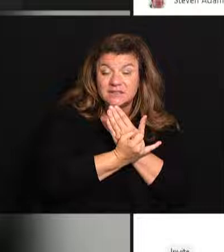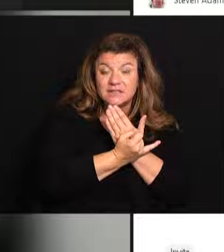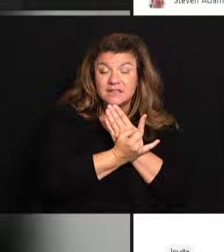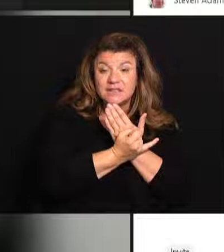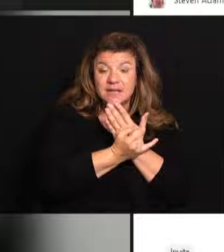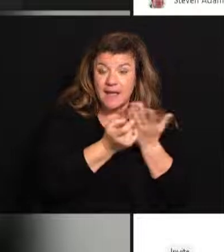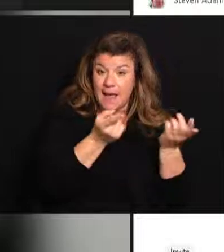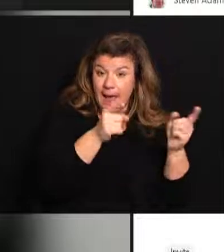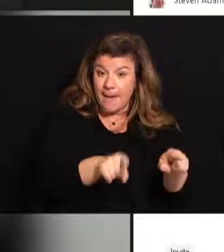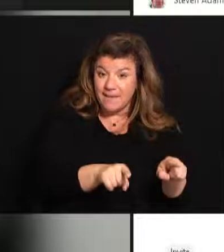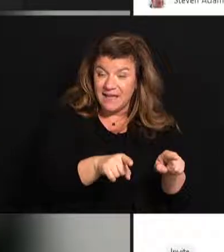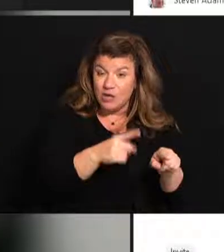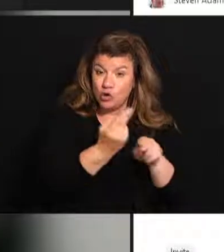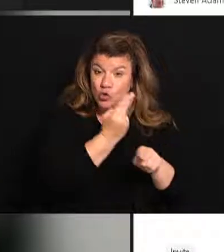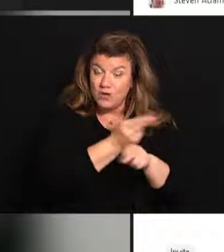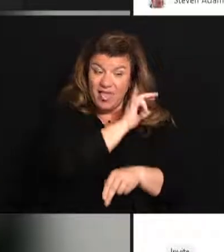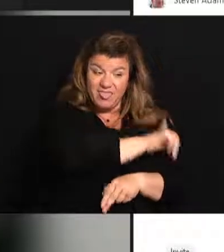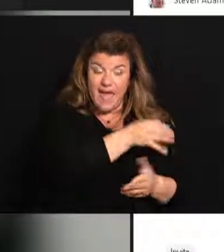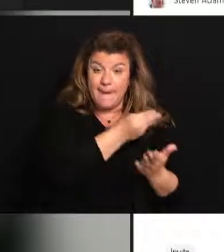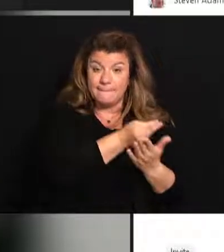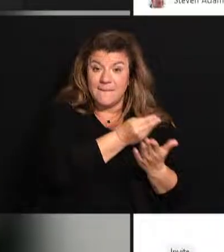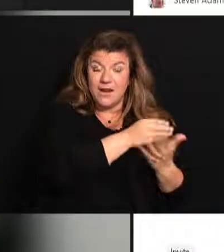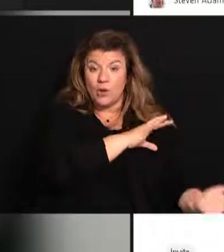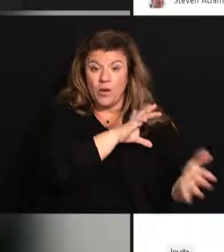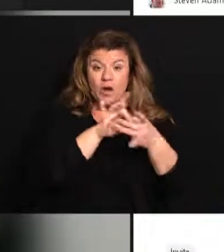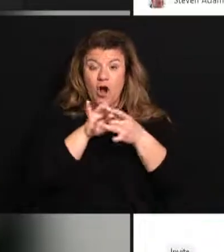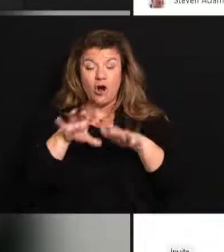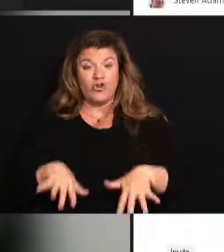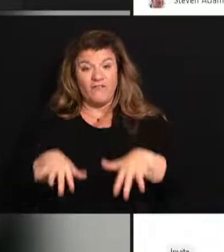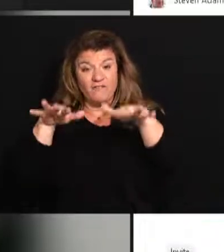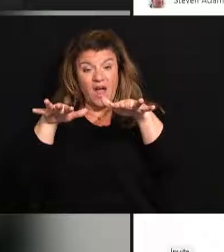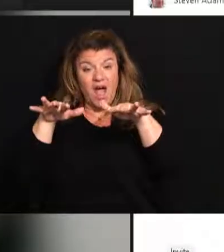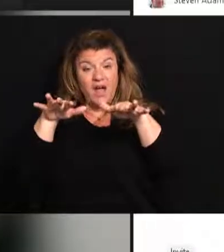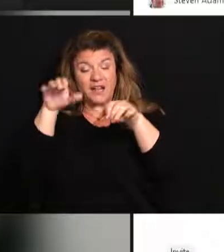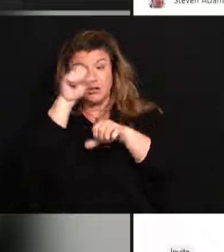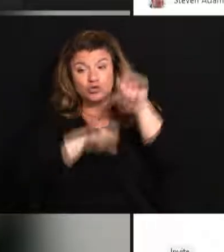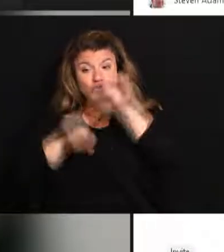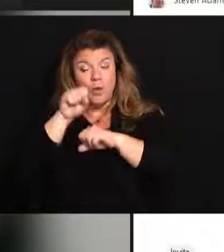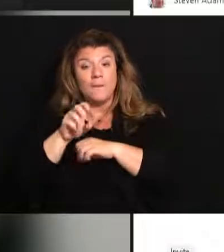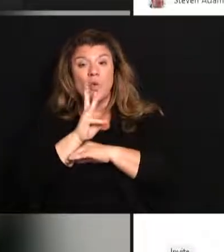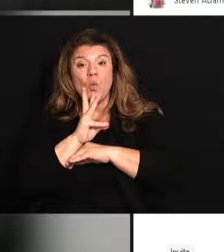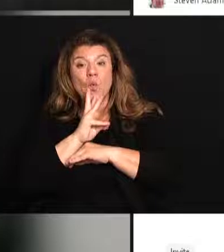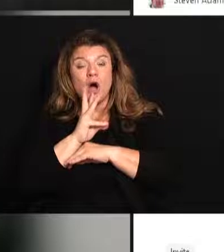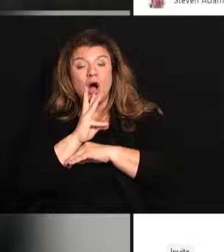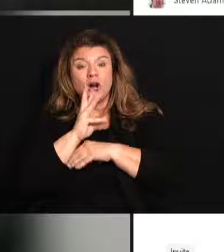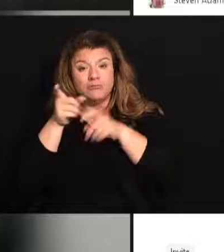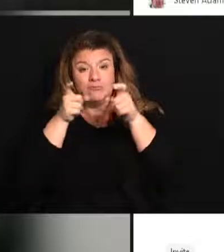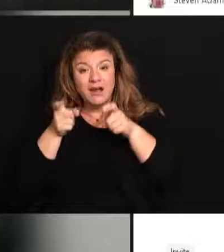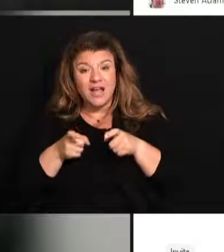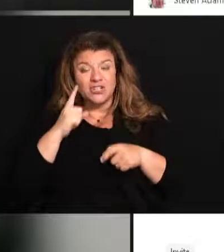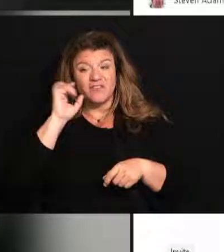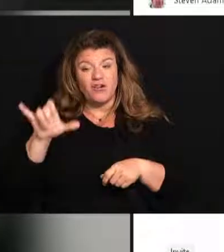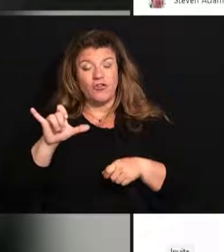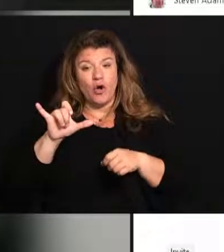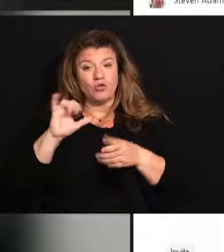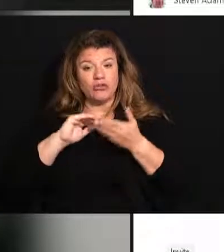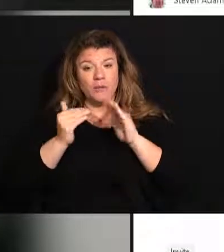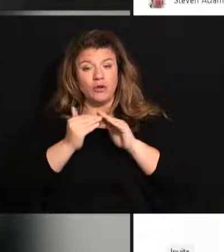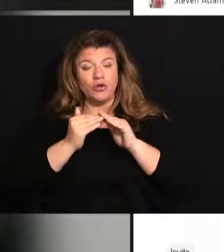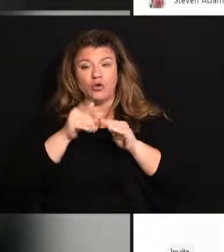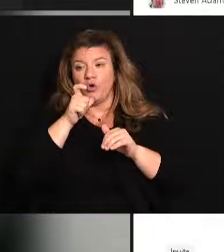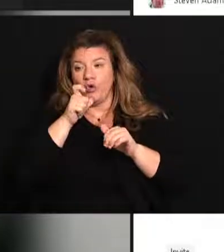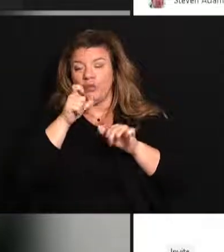ARPA funds in regards to flood and storm water mitigation for these communities that